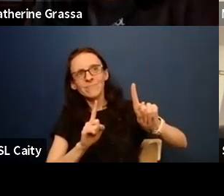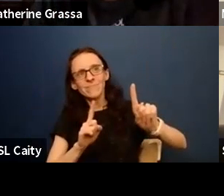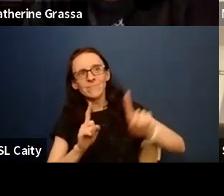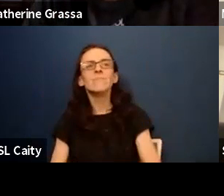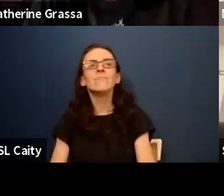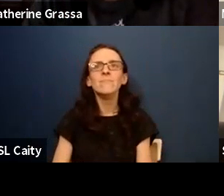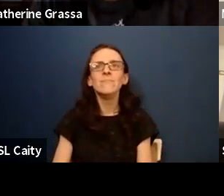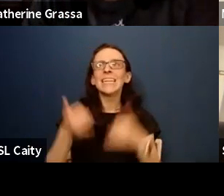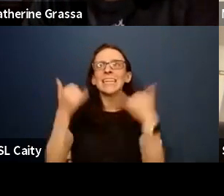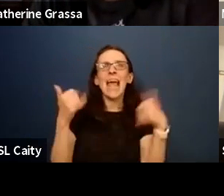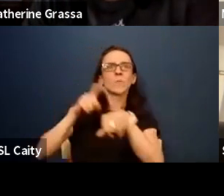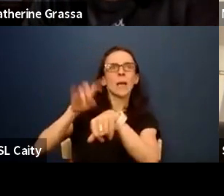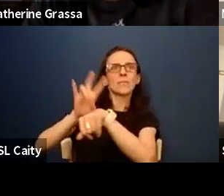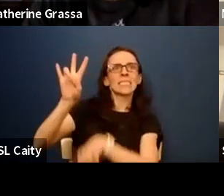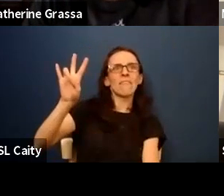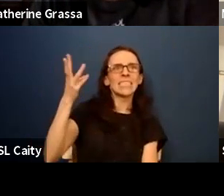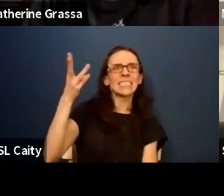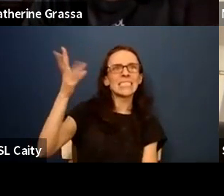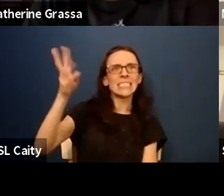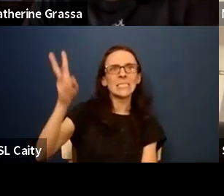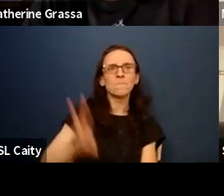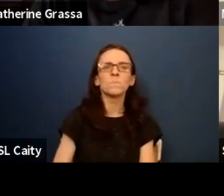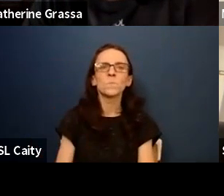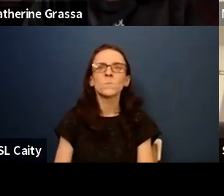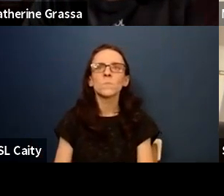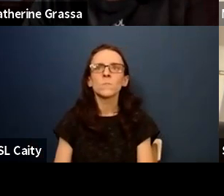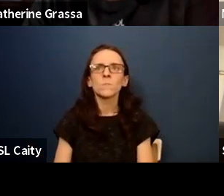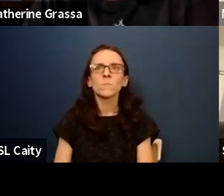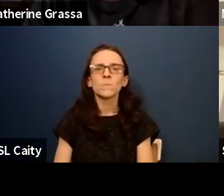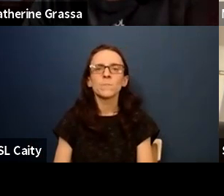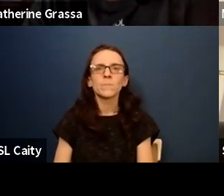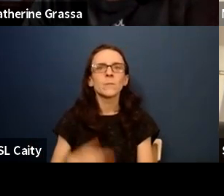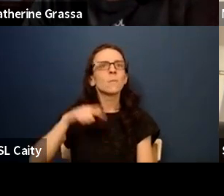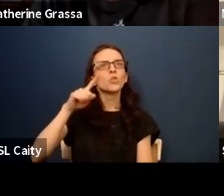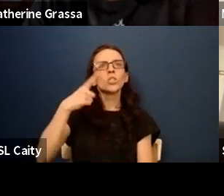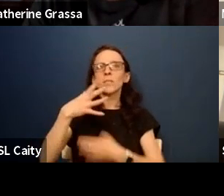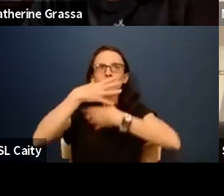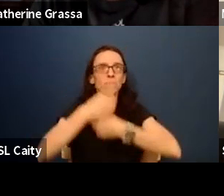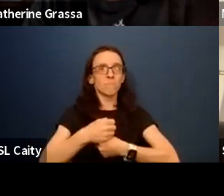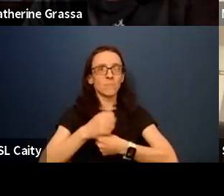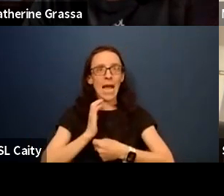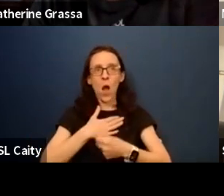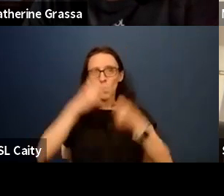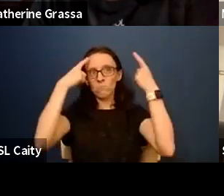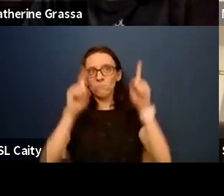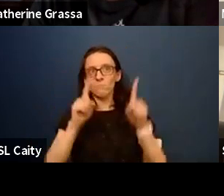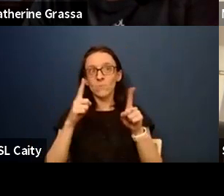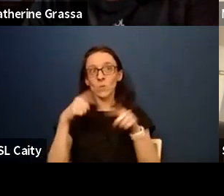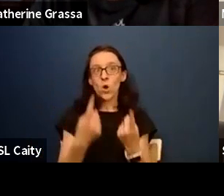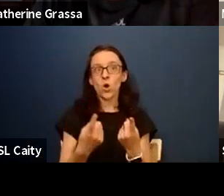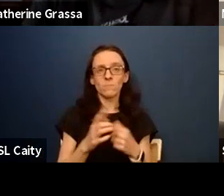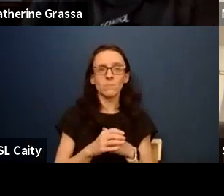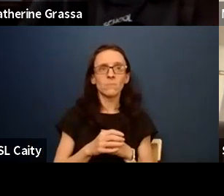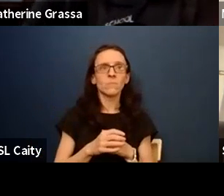It's 7:16. Let me just recap where we have consensus at this point. We